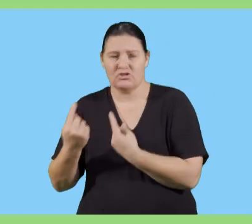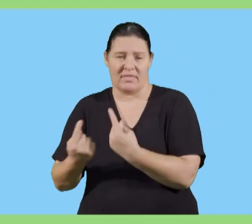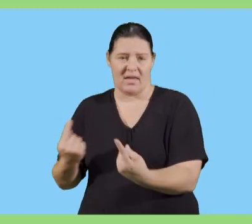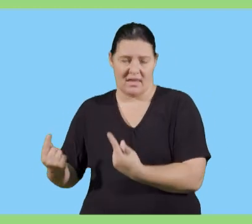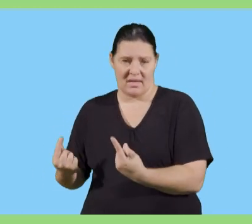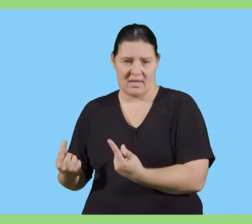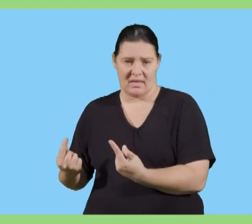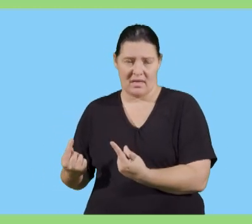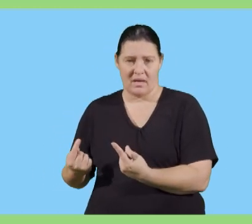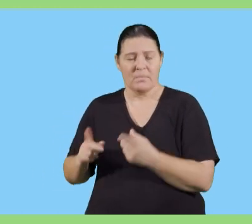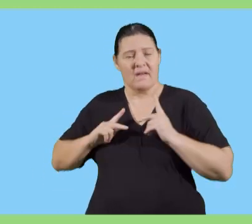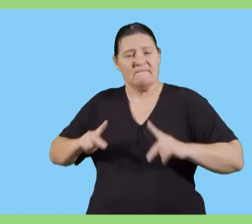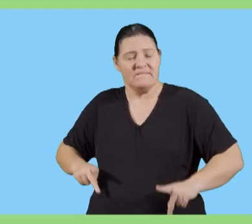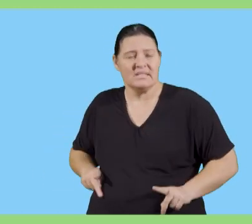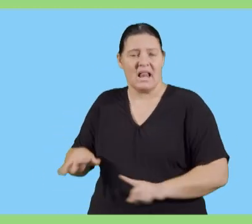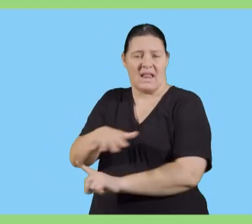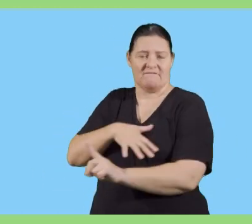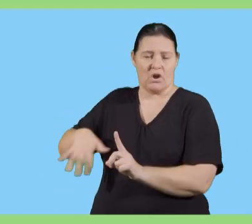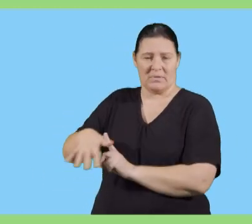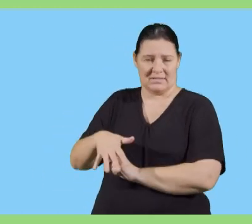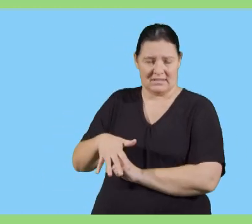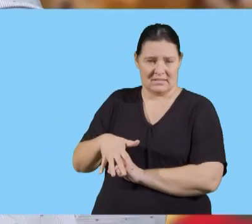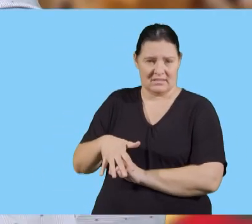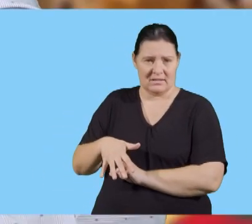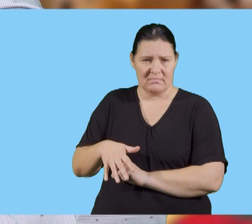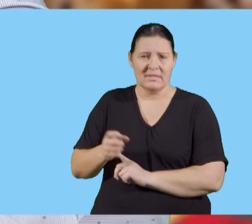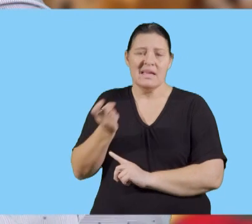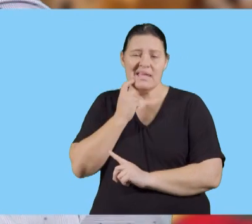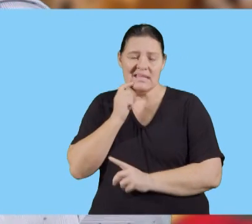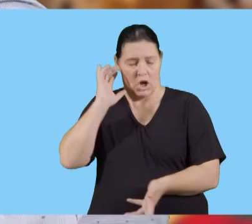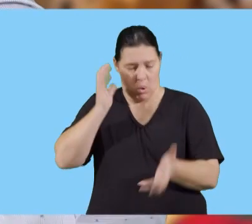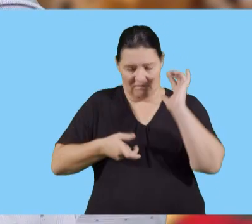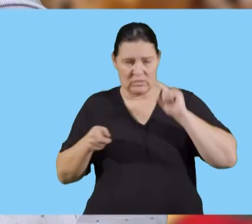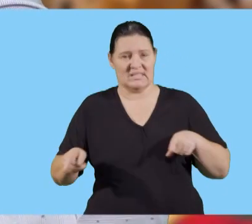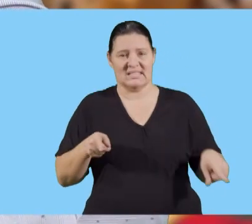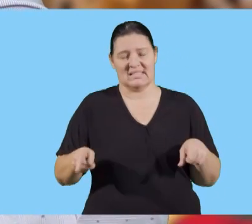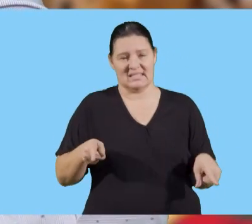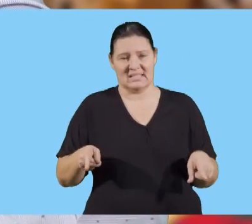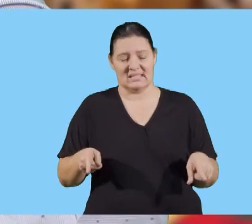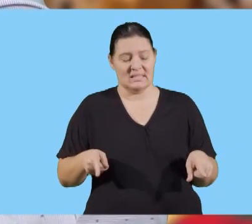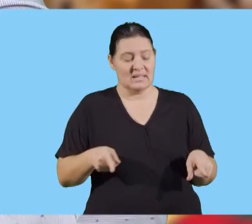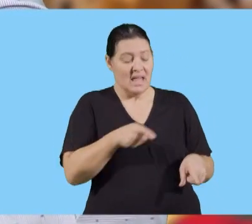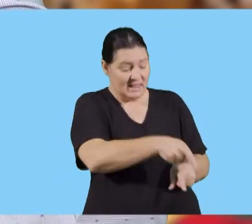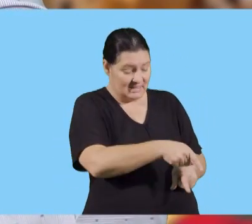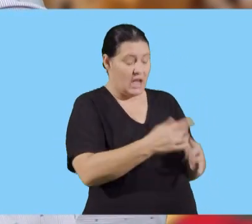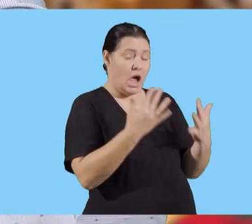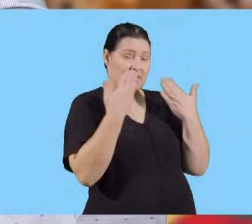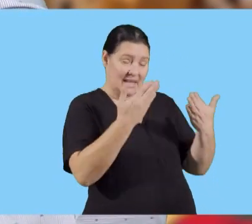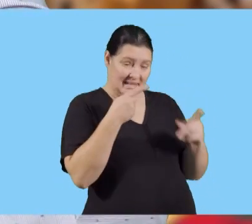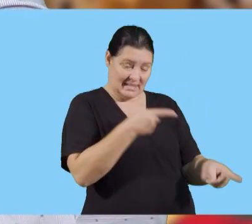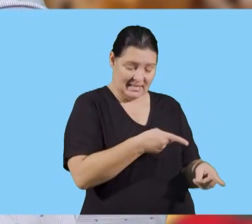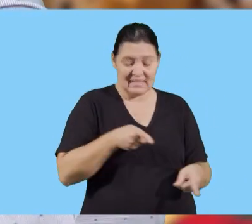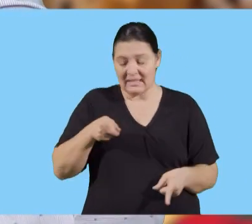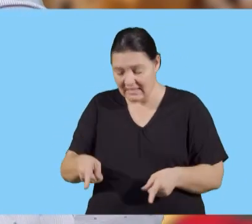with each other and with their physical environment. So it is very easy for you to confuse the two terms. Ecology is the